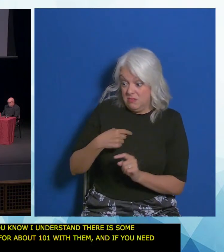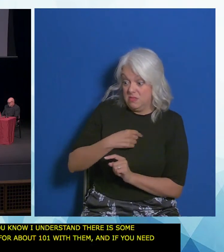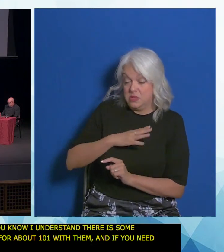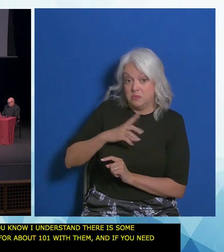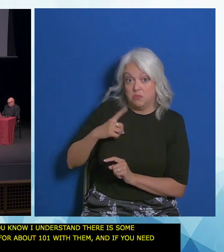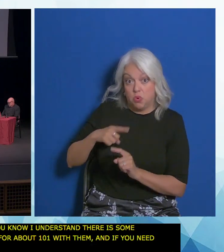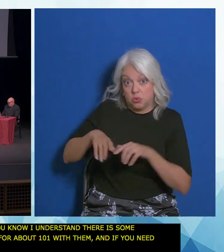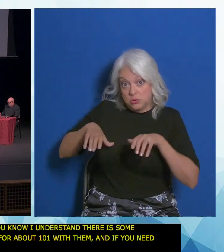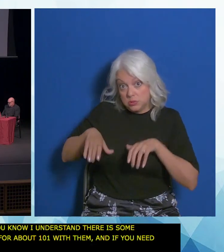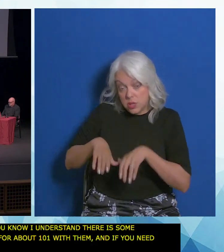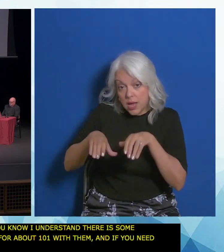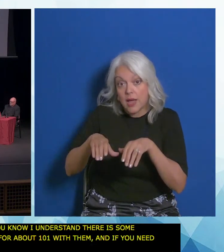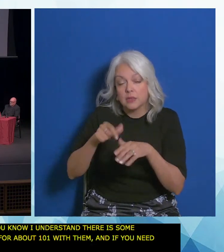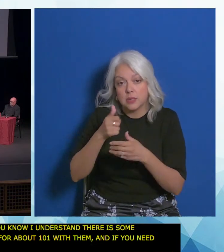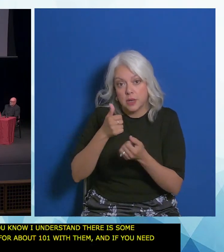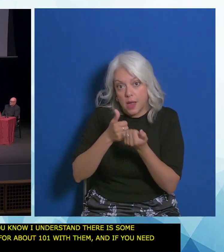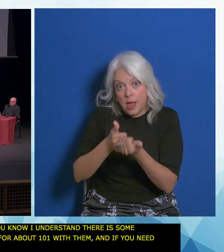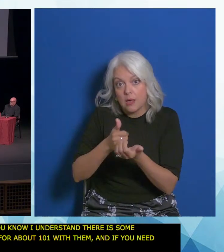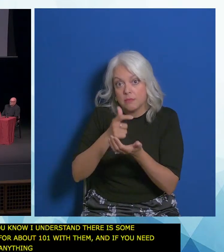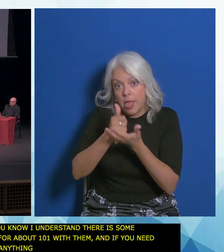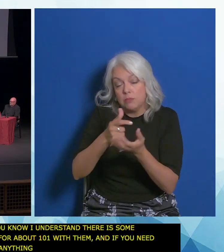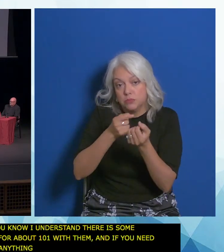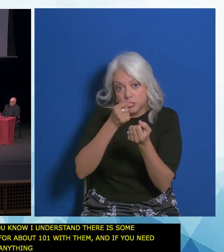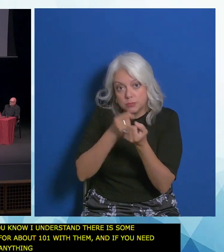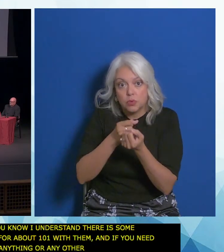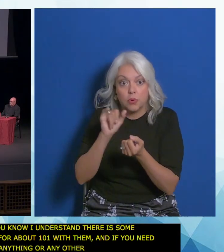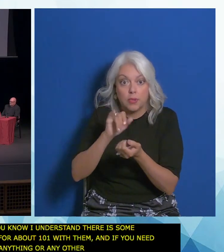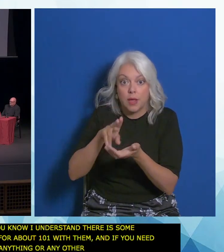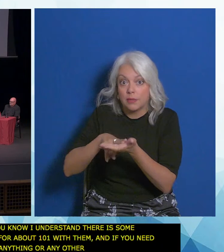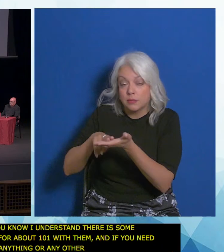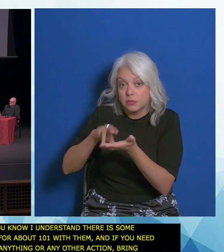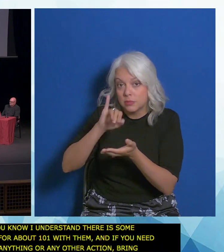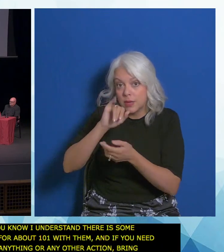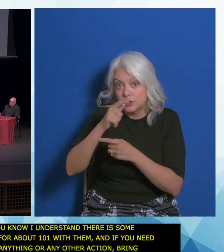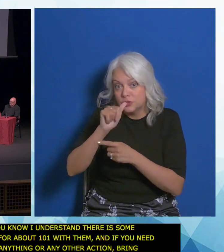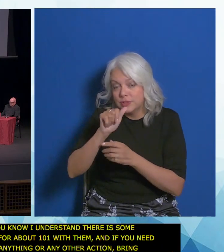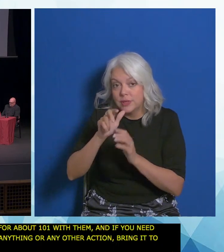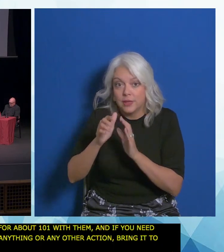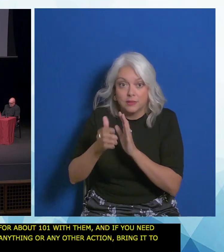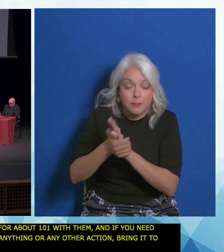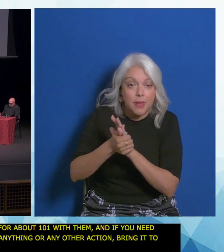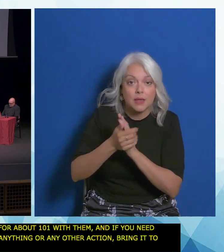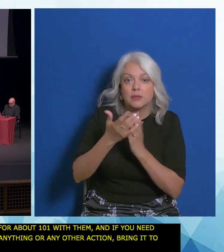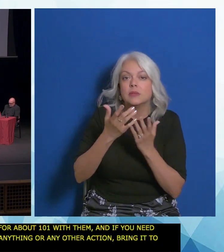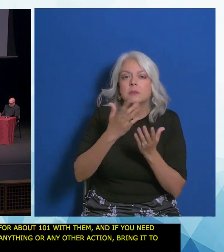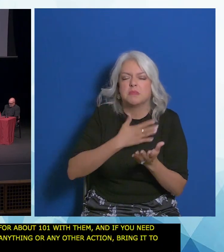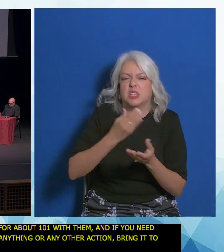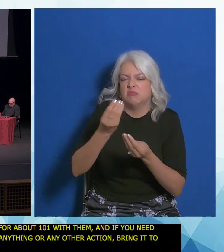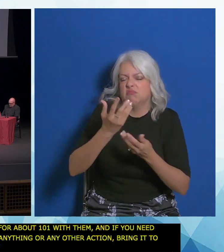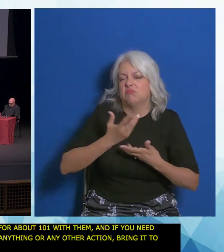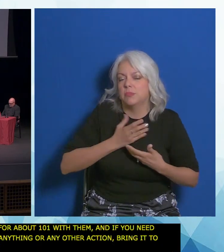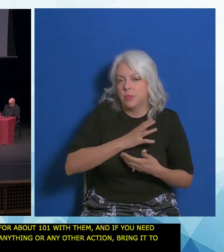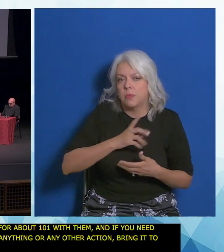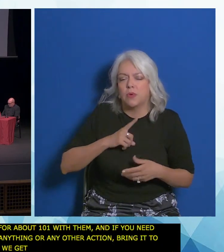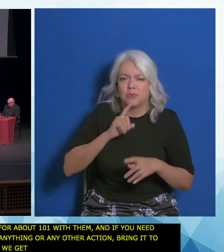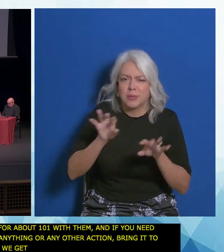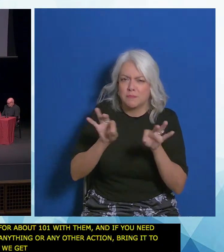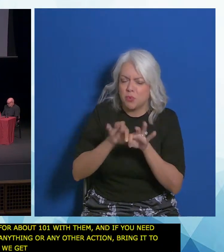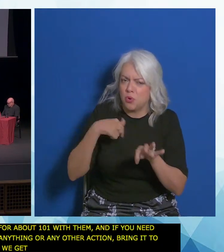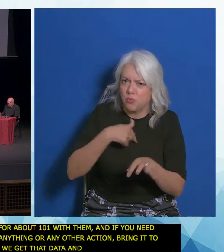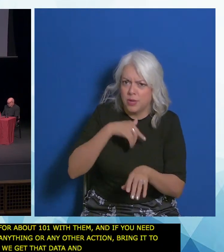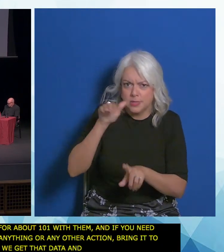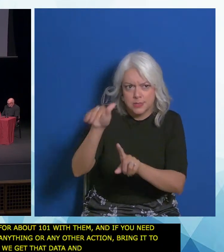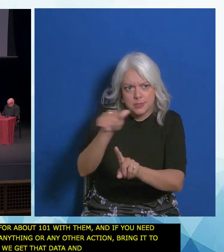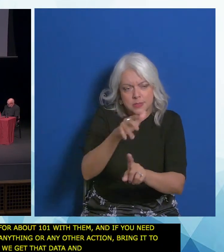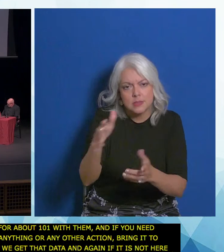action, please bring it to the board, and we'll consider it. It's important that we get that data. And again, if it's not here